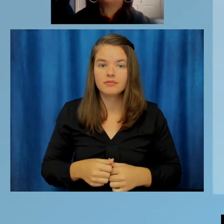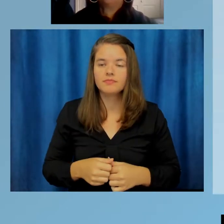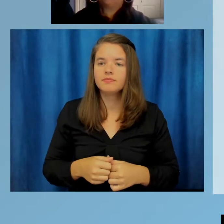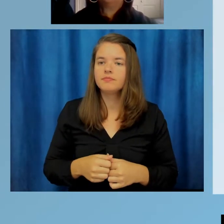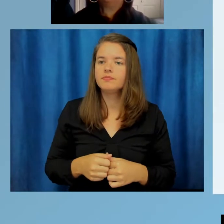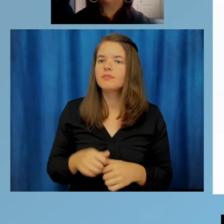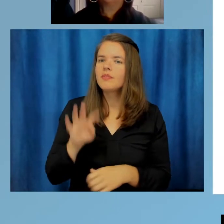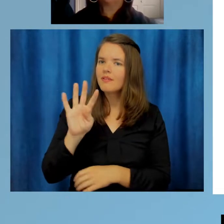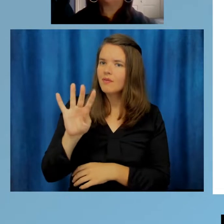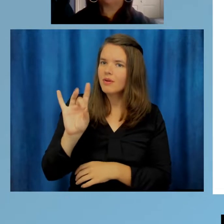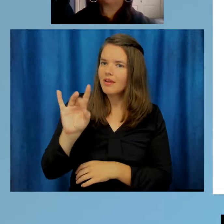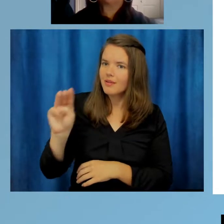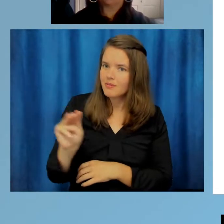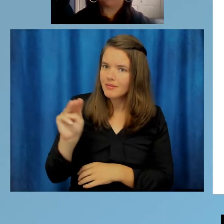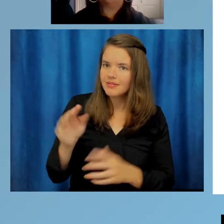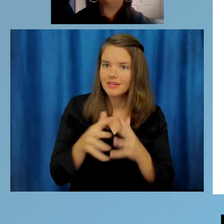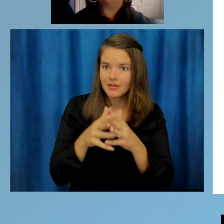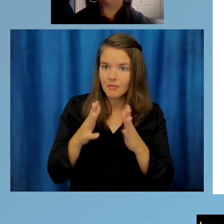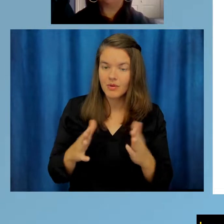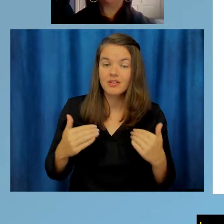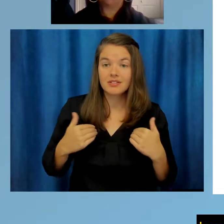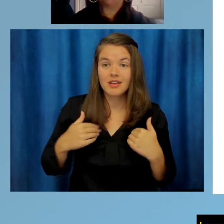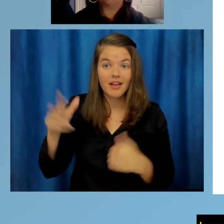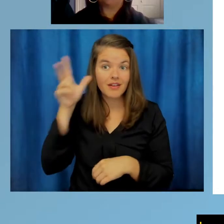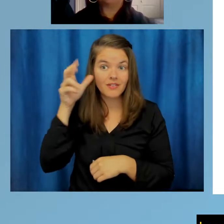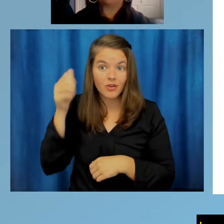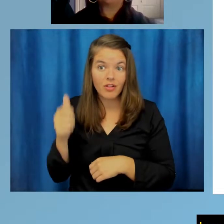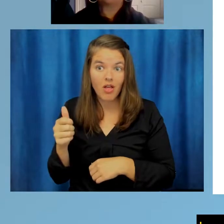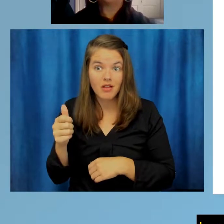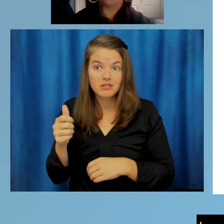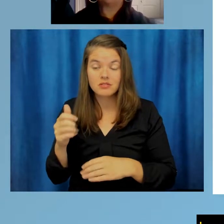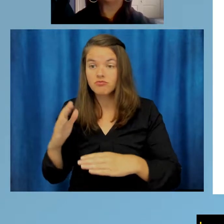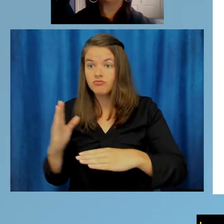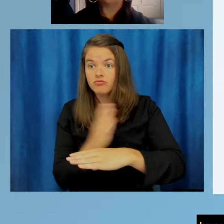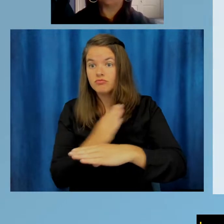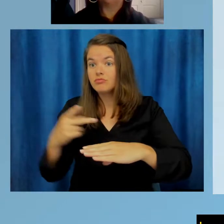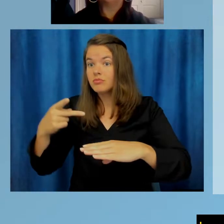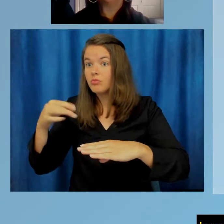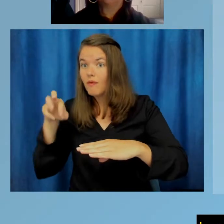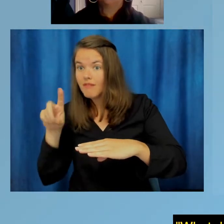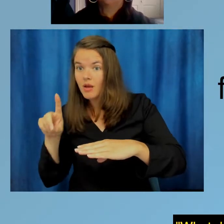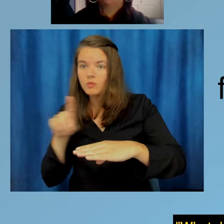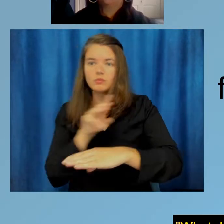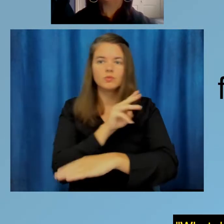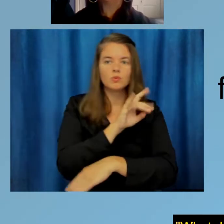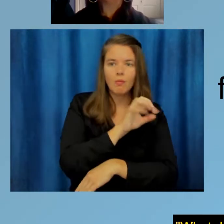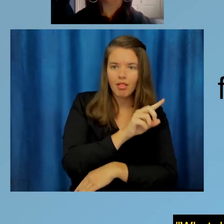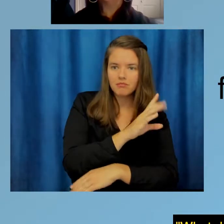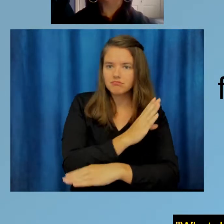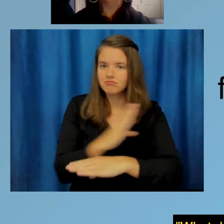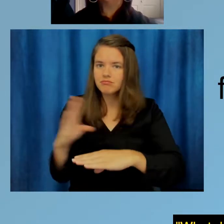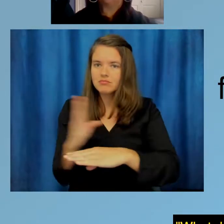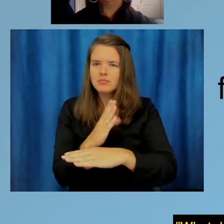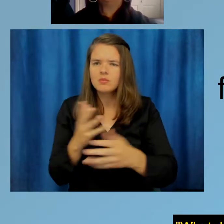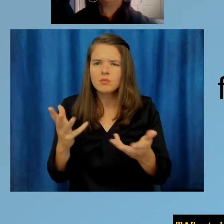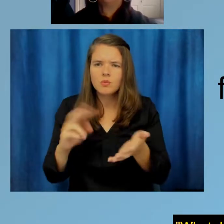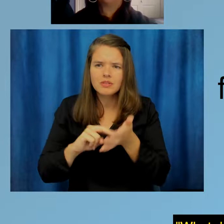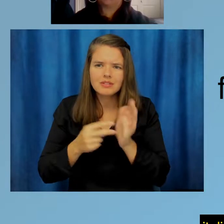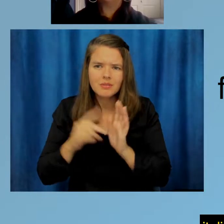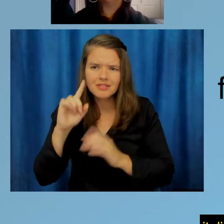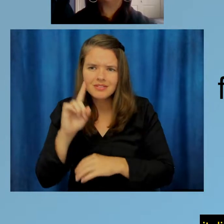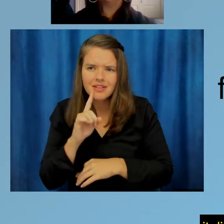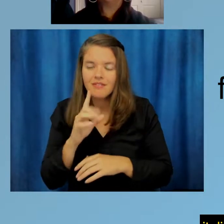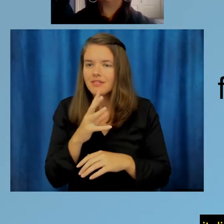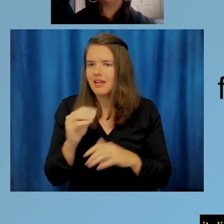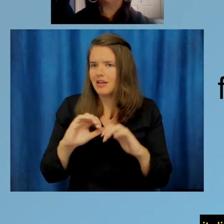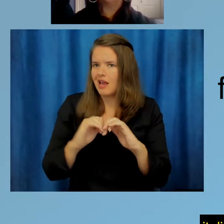There are 48 million Americans that have hearing loss, anywhere from profound to mild. What does it mean to be deaf,